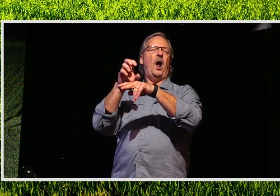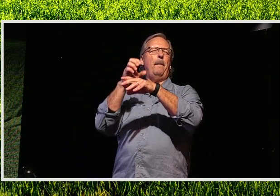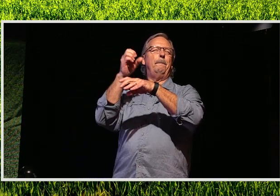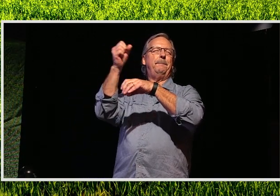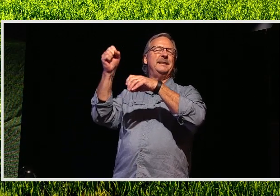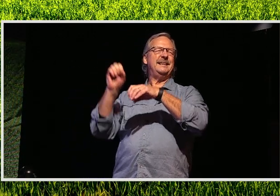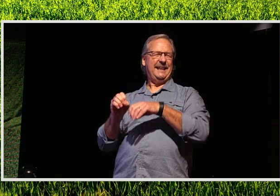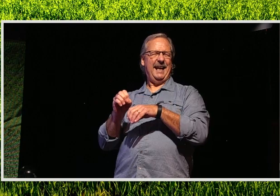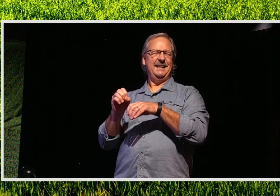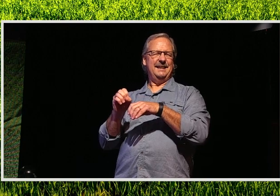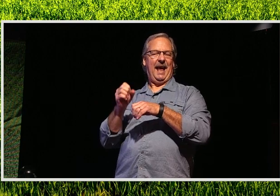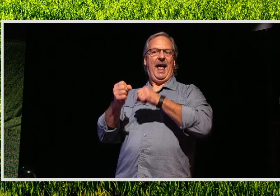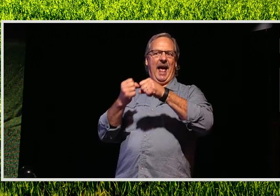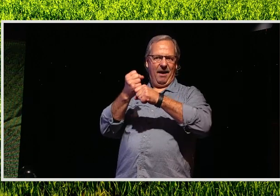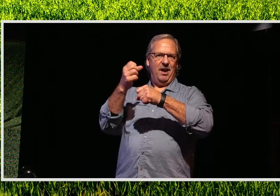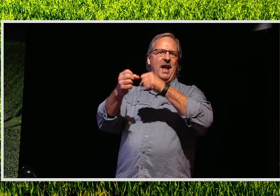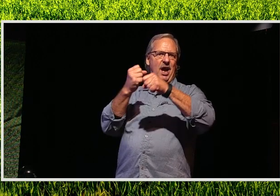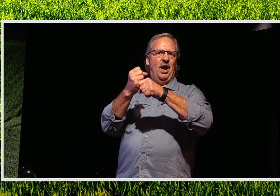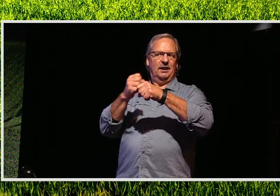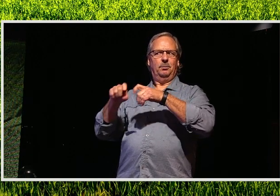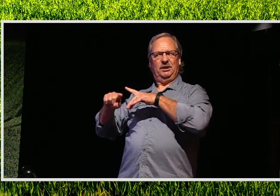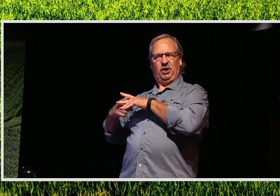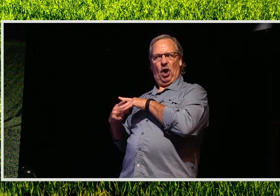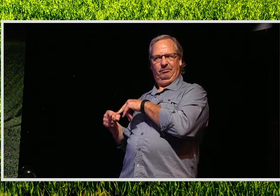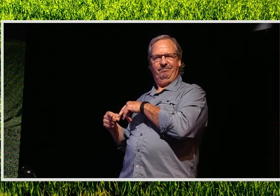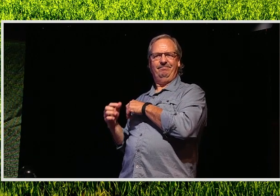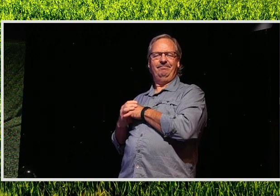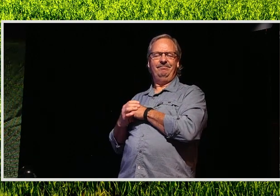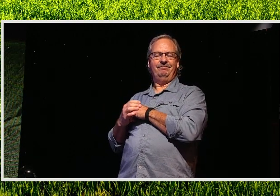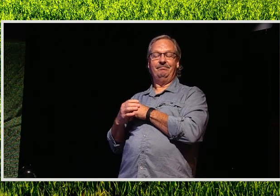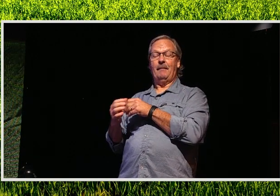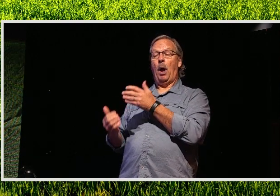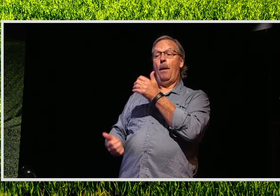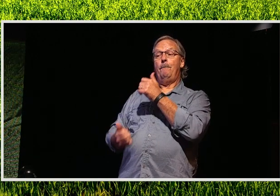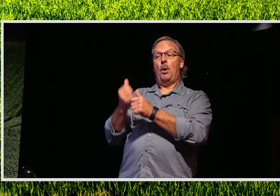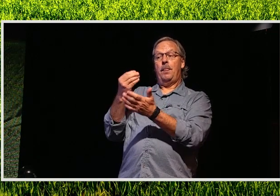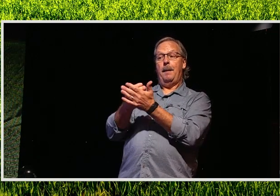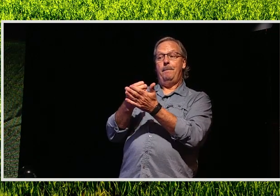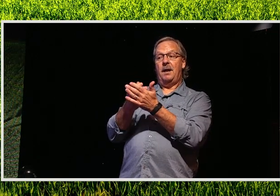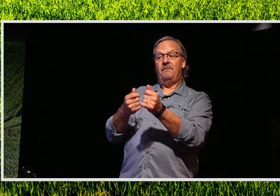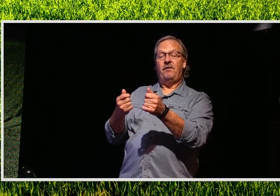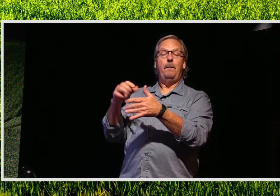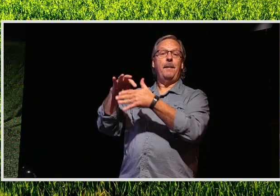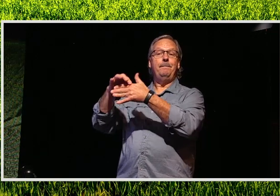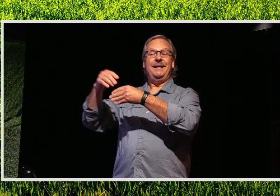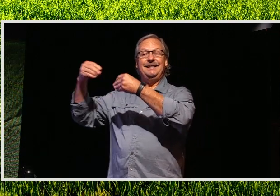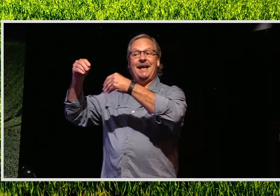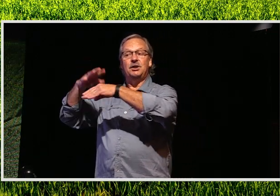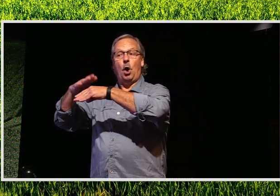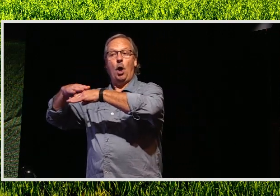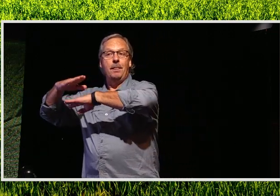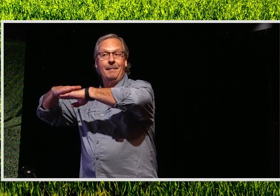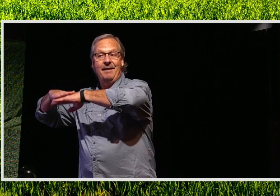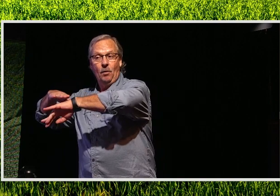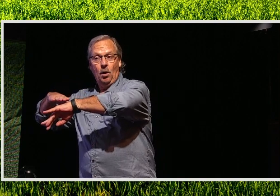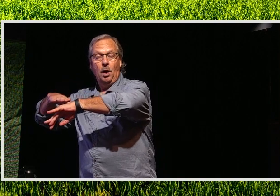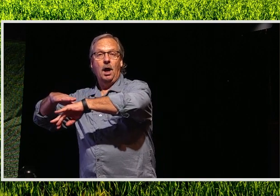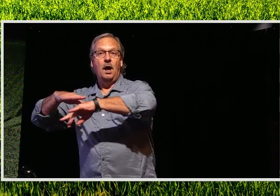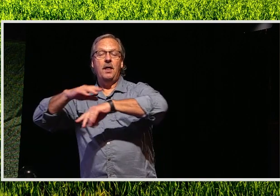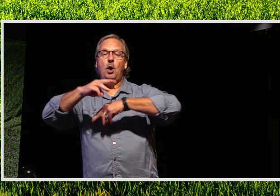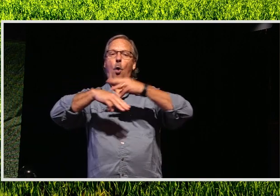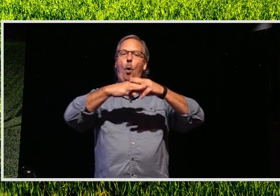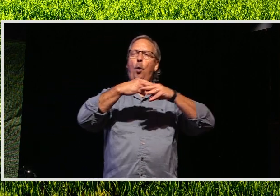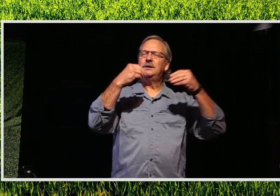year since we launched. Most of that revenue comes from meat sales on our platform, as well as wholesale